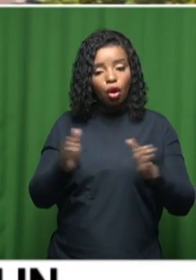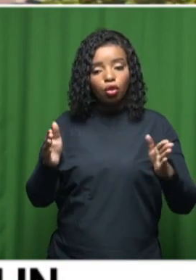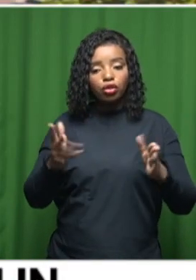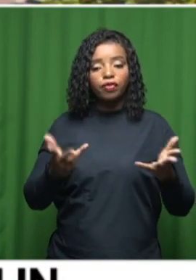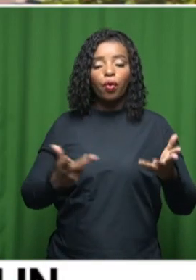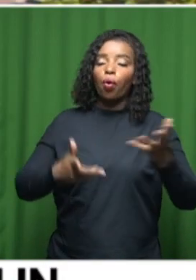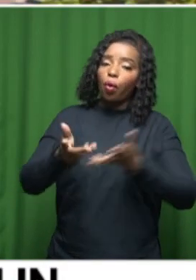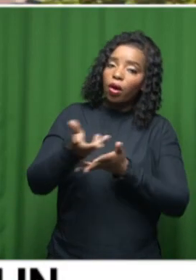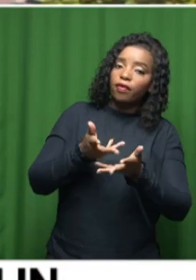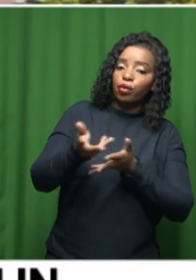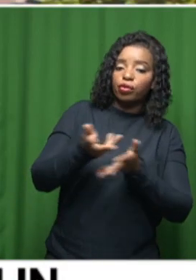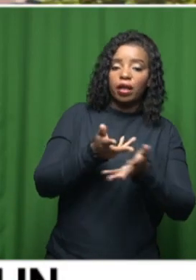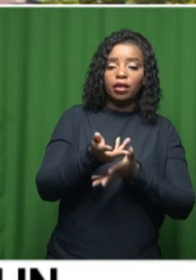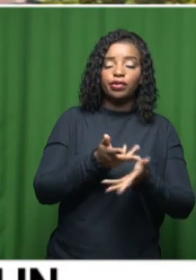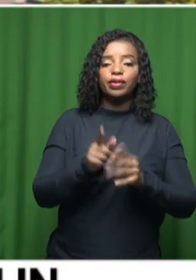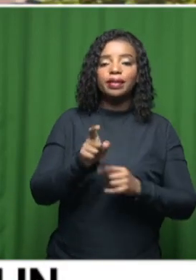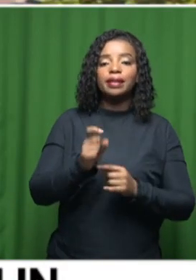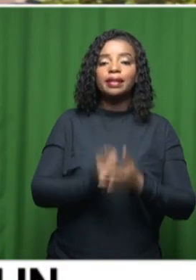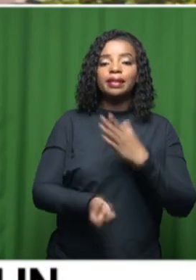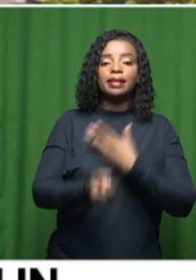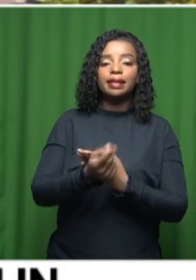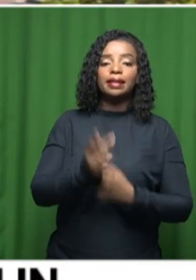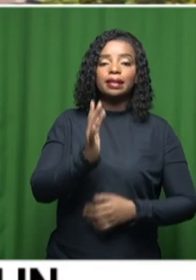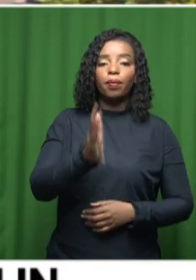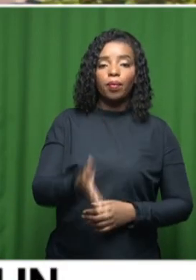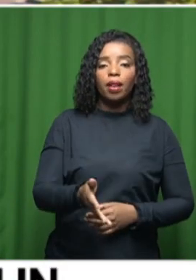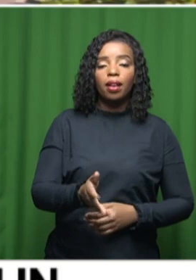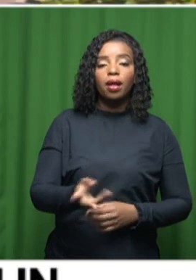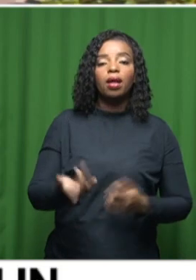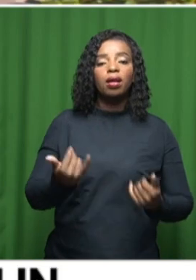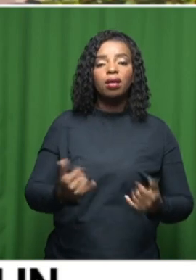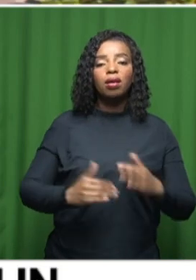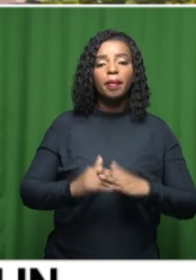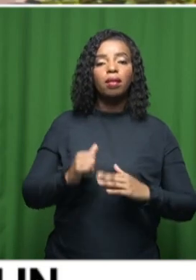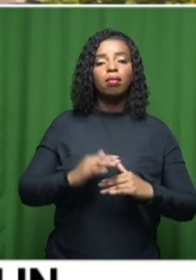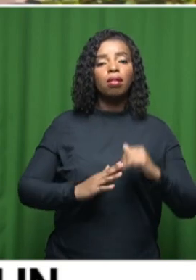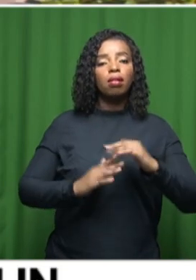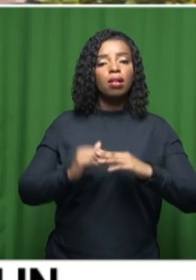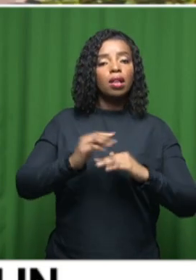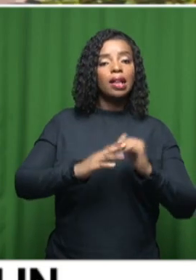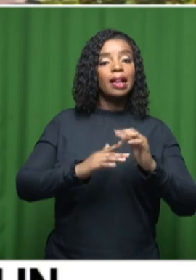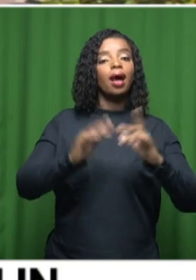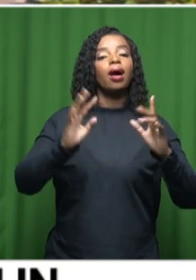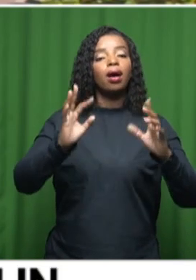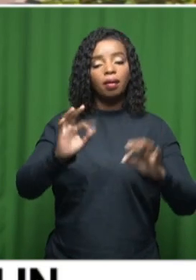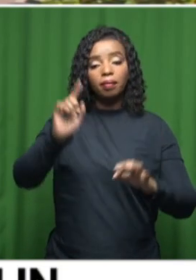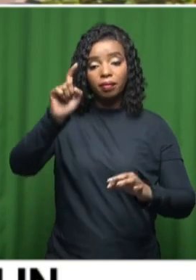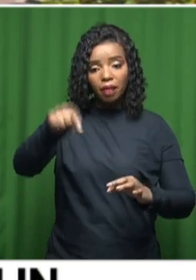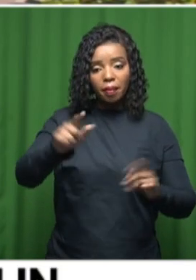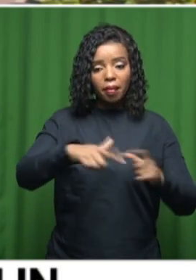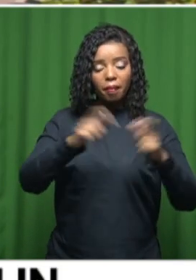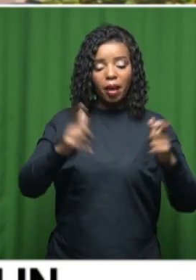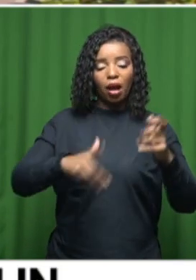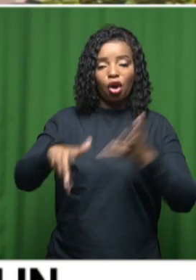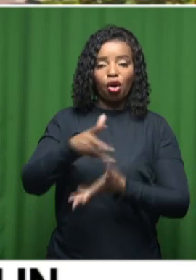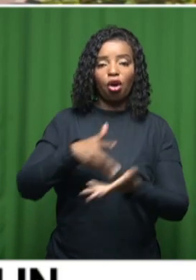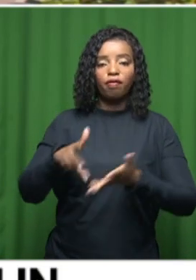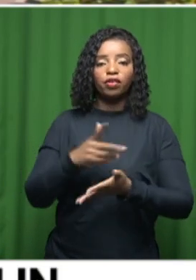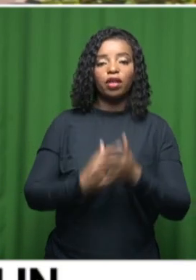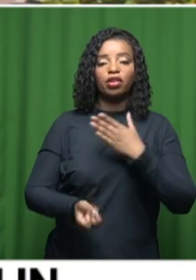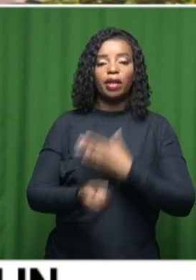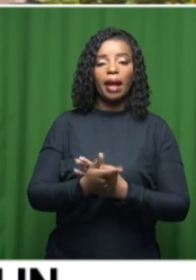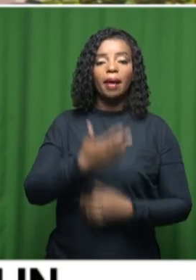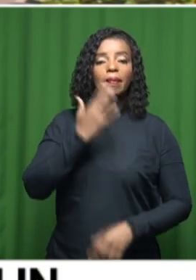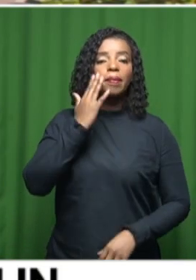conversations that are supposed to take place leading up to that conversation, bigger conversation in